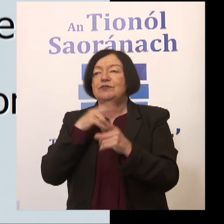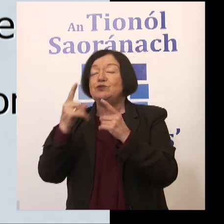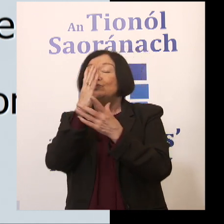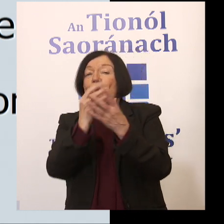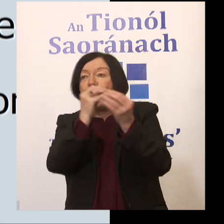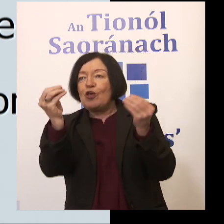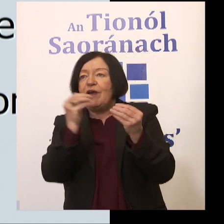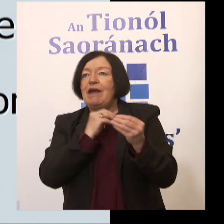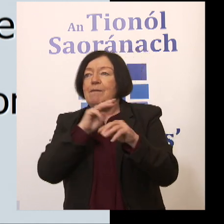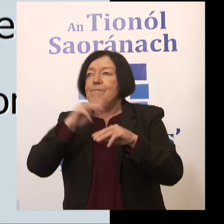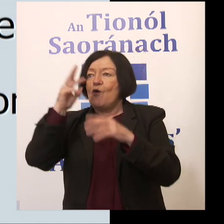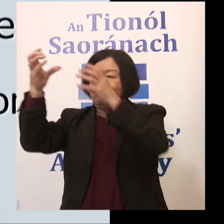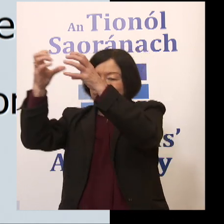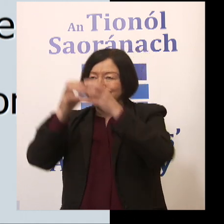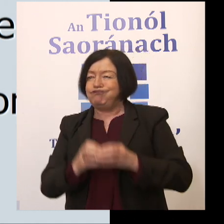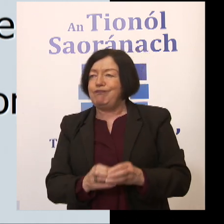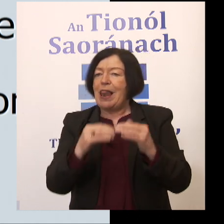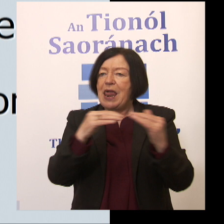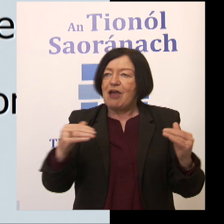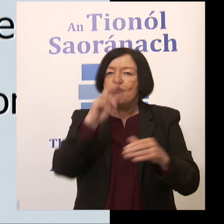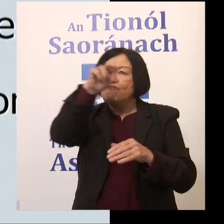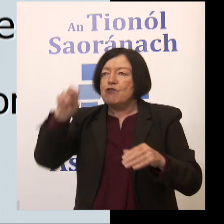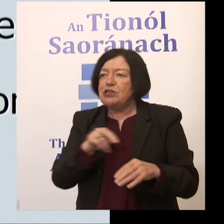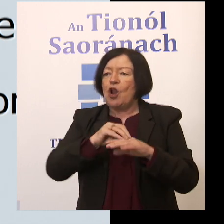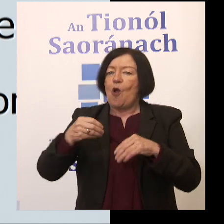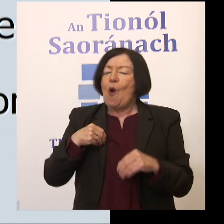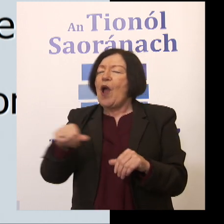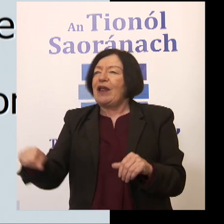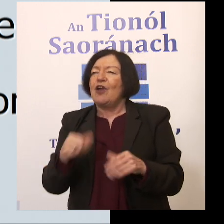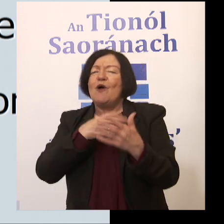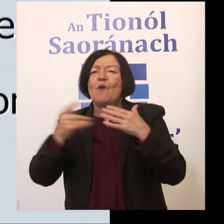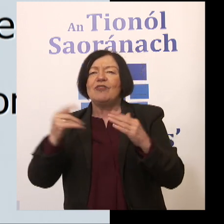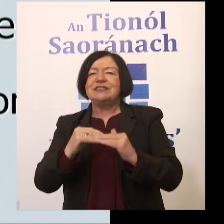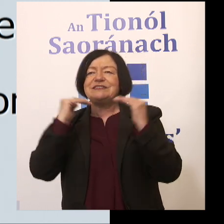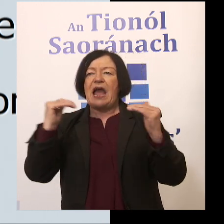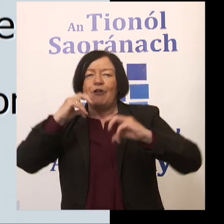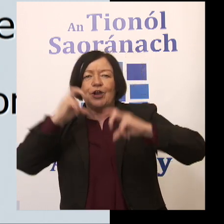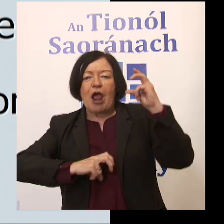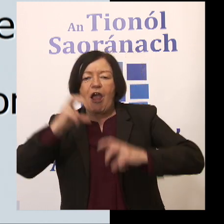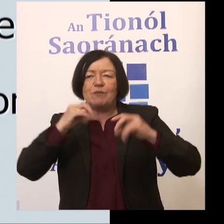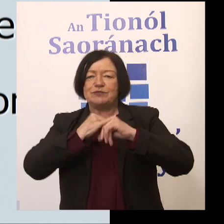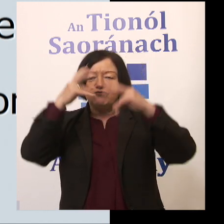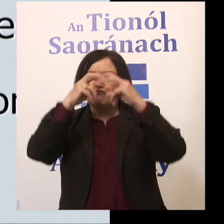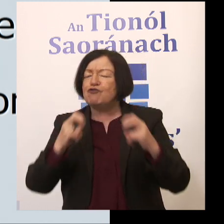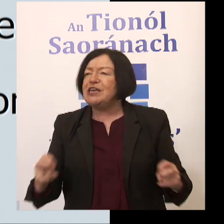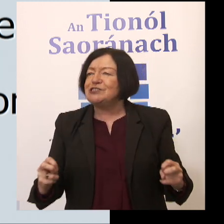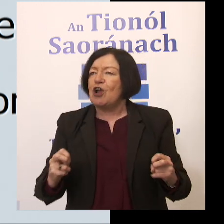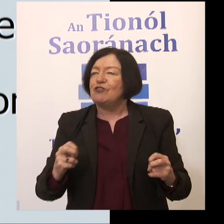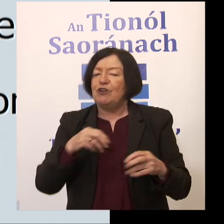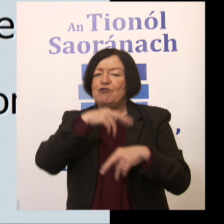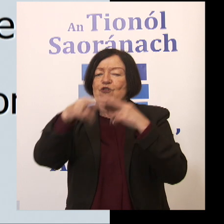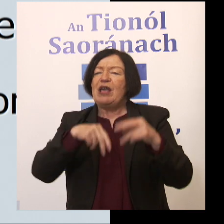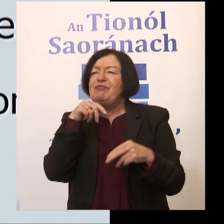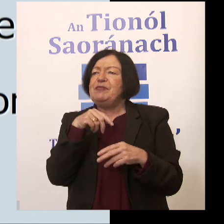certain things at a more devolved level, either at a regional or a local level. So what are some of the standard arguments in existing research that exist around